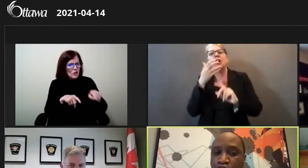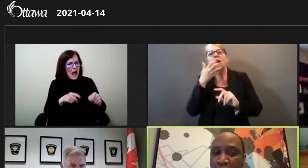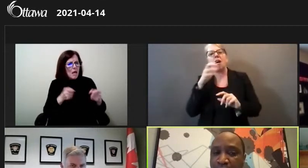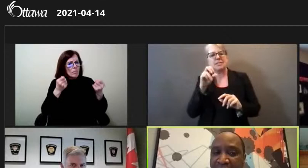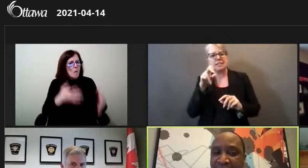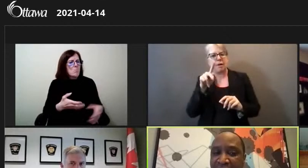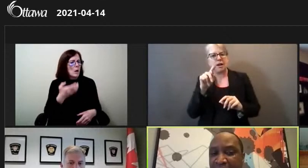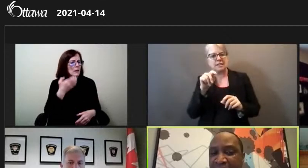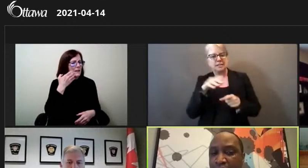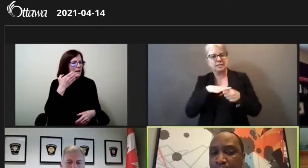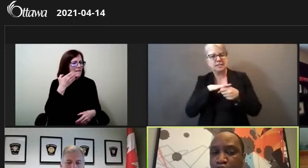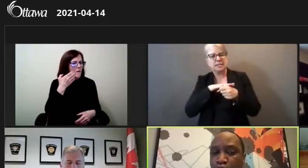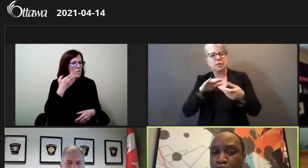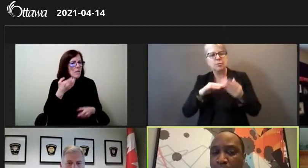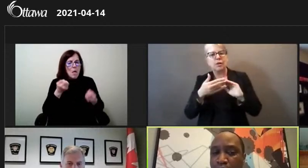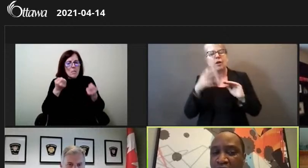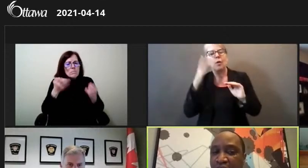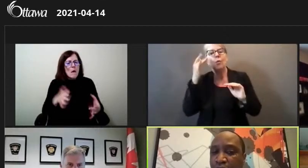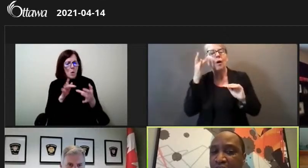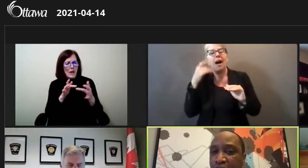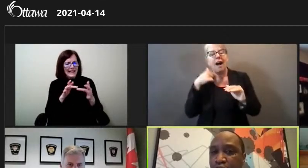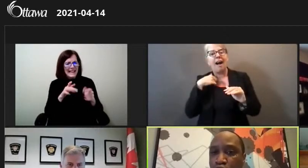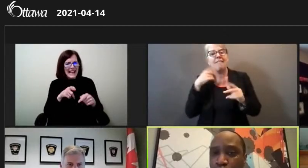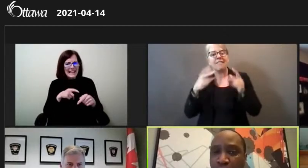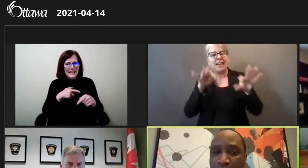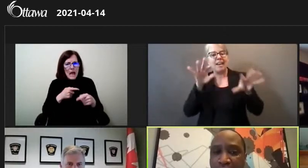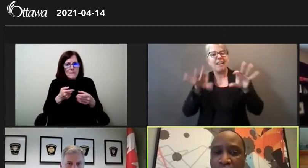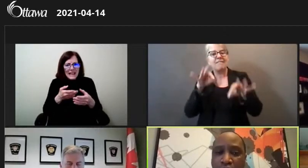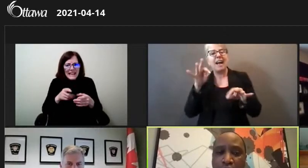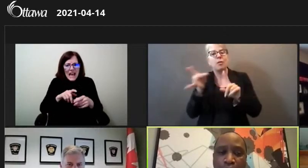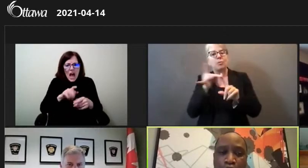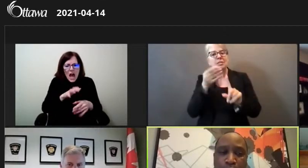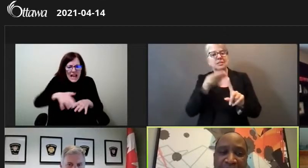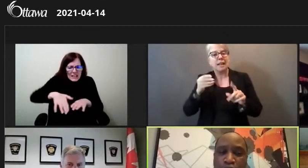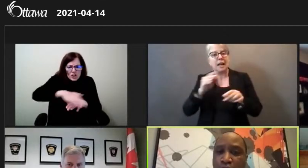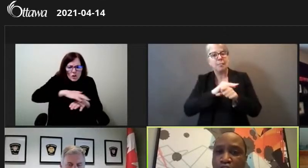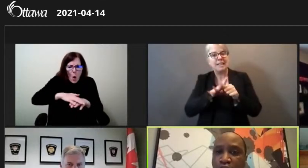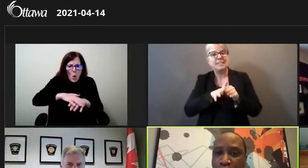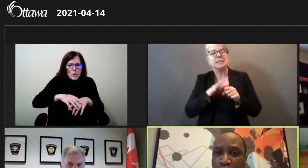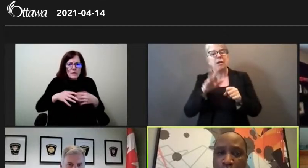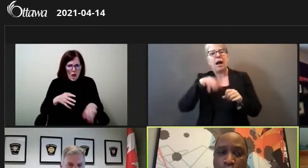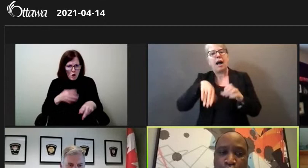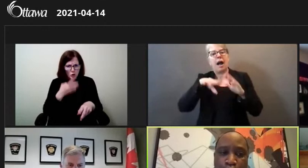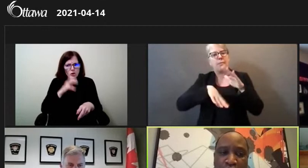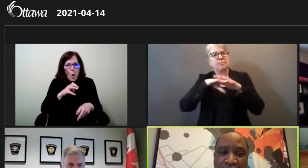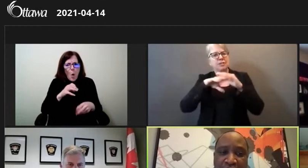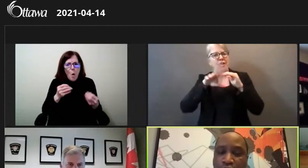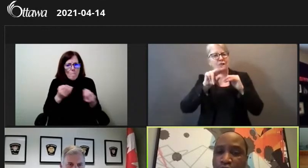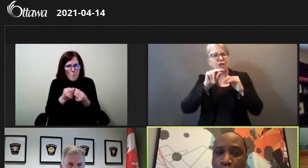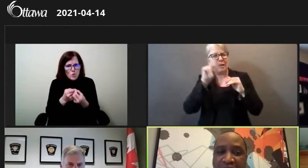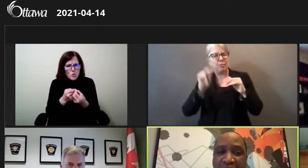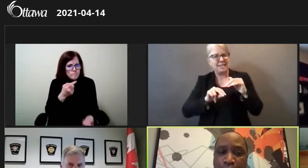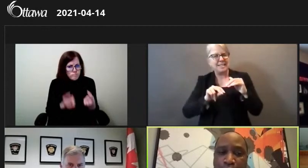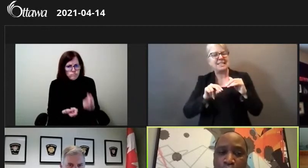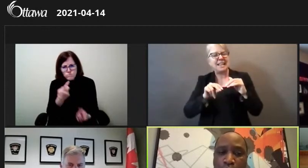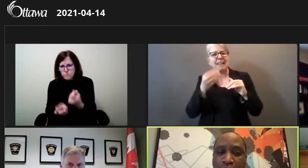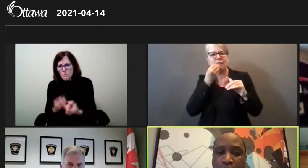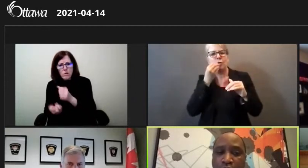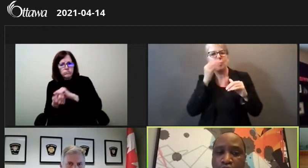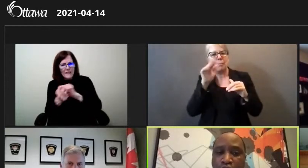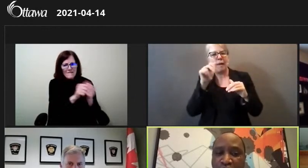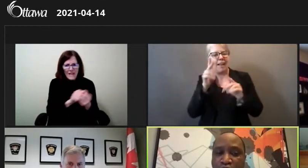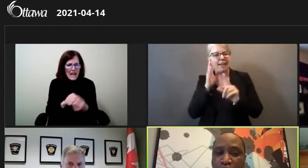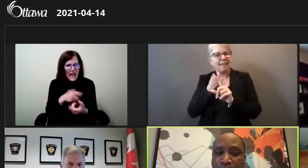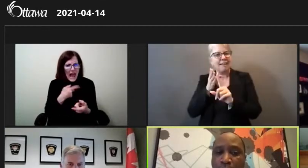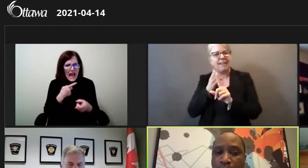during the pandemic that up to 30% of residents who utilize food bank services in Ward 13 don't have a phone.